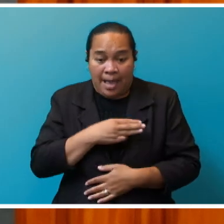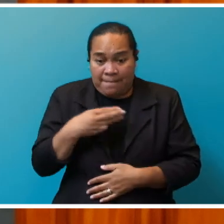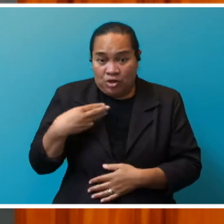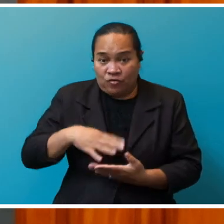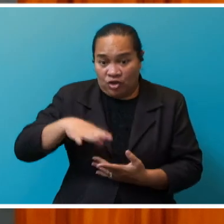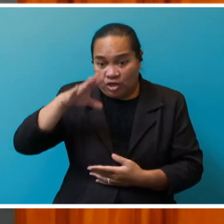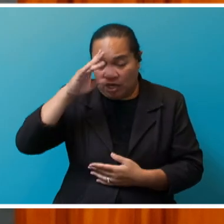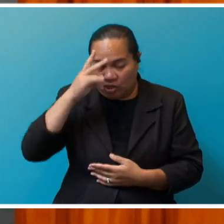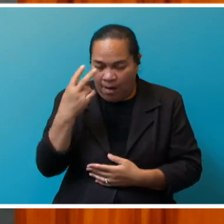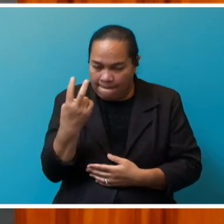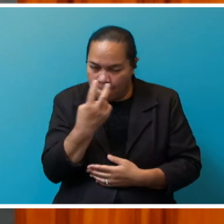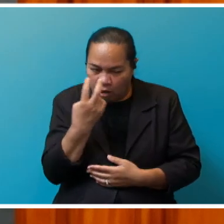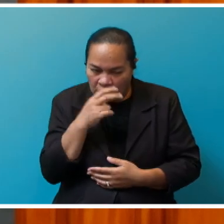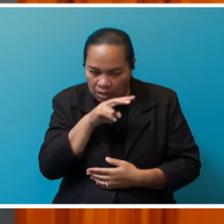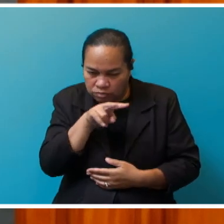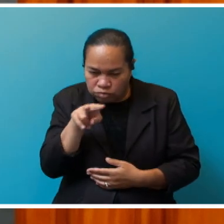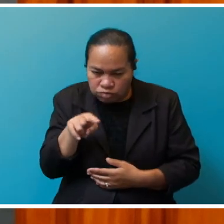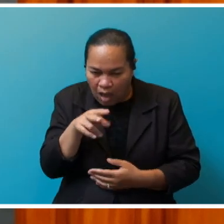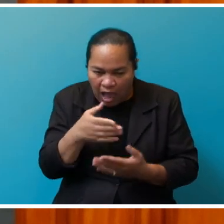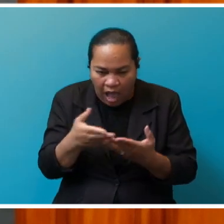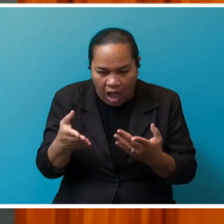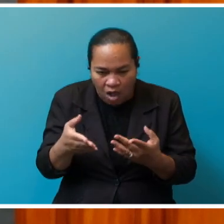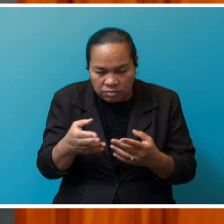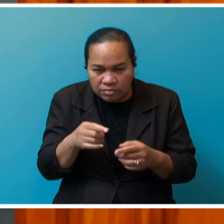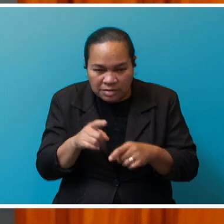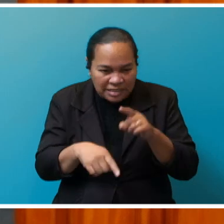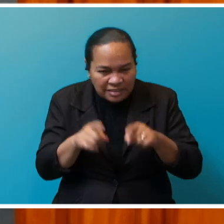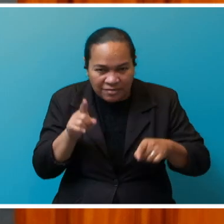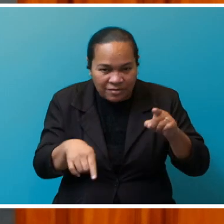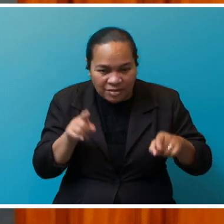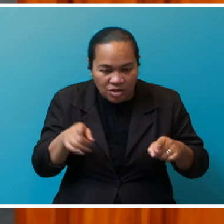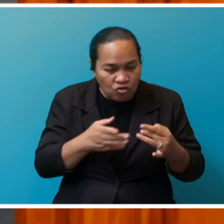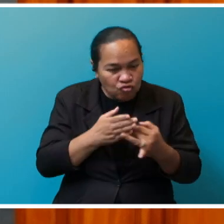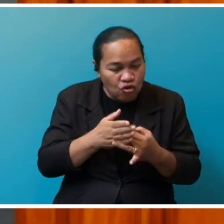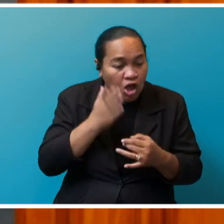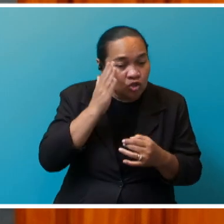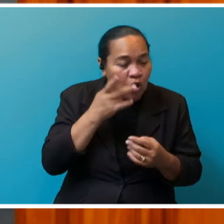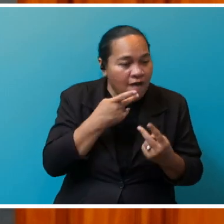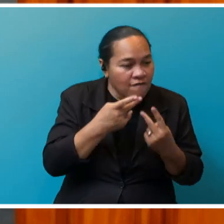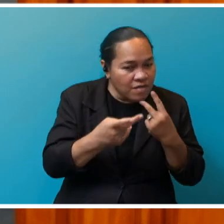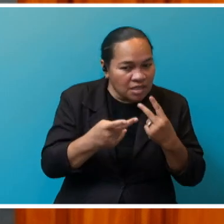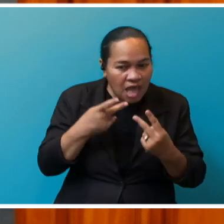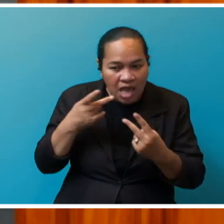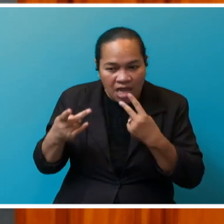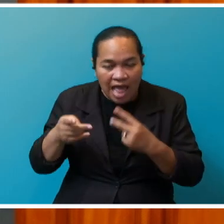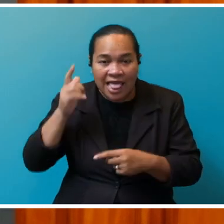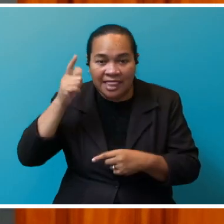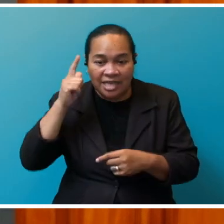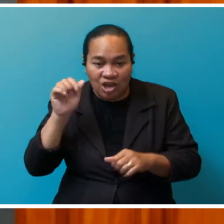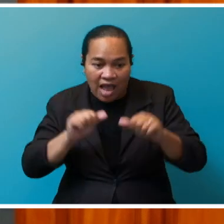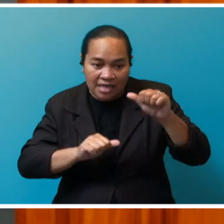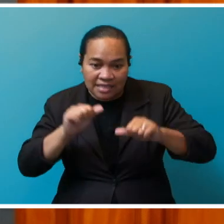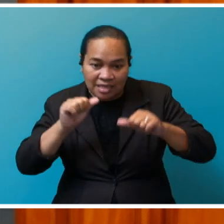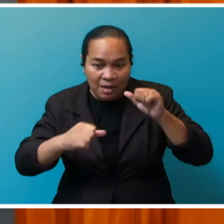effectiveness of this initiative through school visits, teacher assessment feedback,